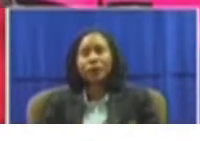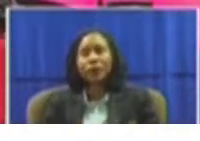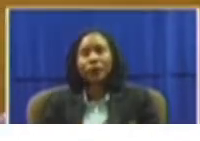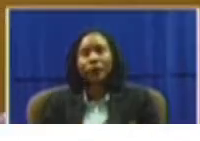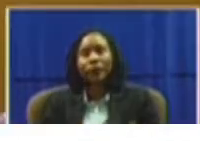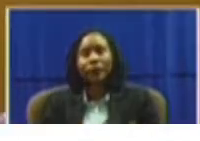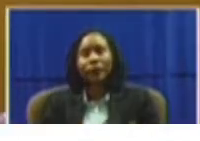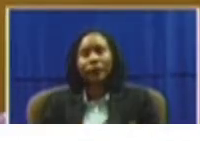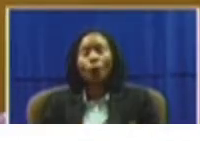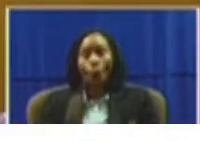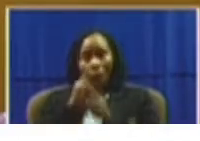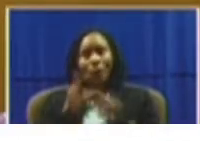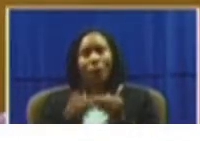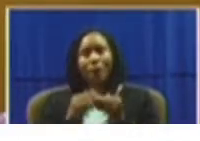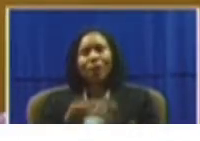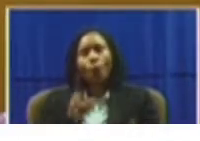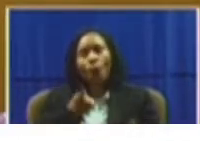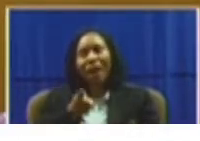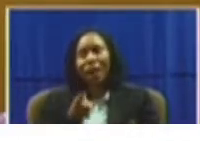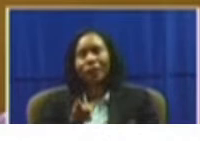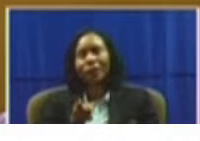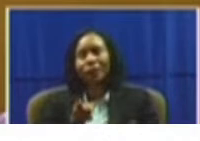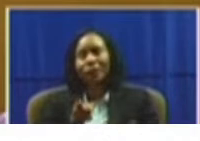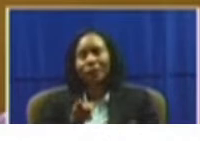Honorable members, order.